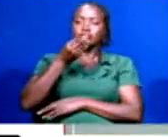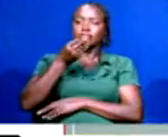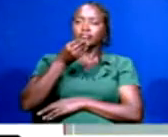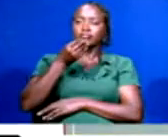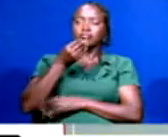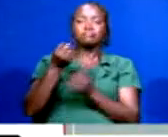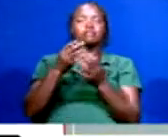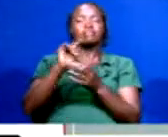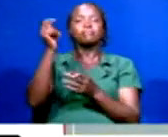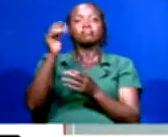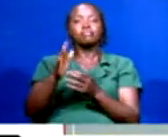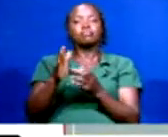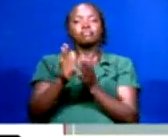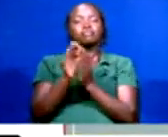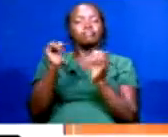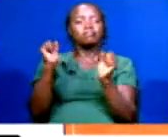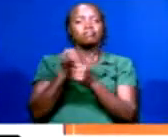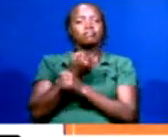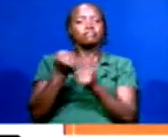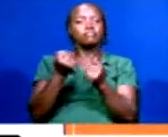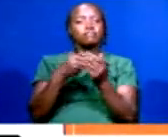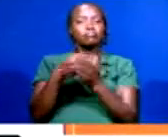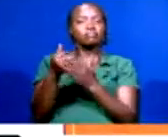many Kenyans unable to afford the basics.